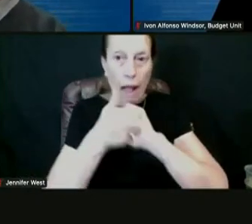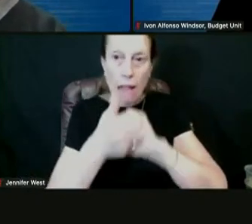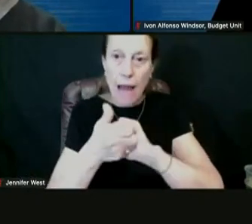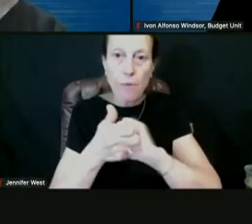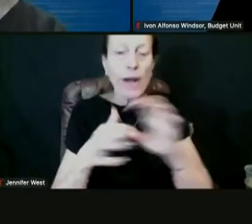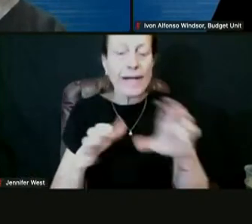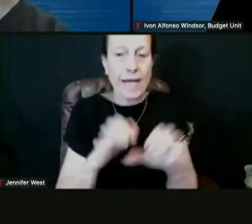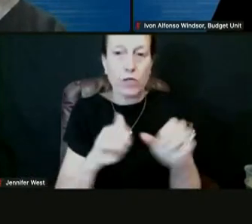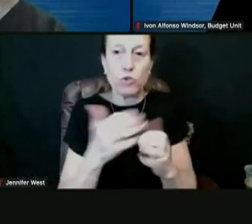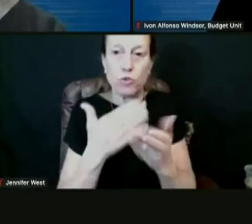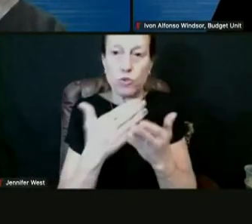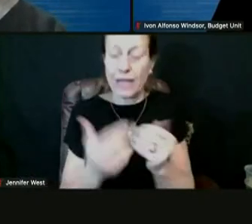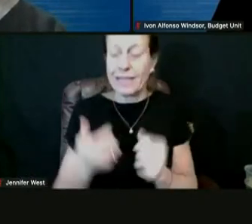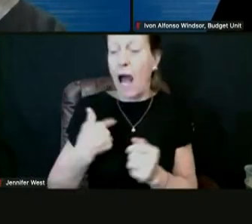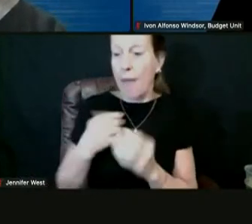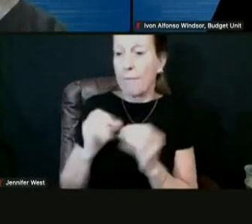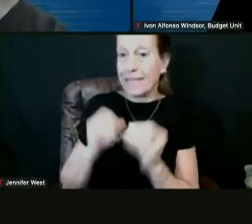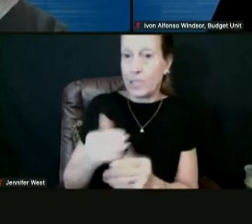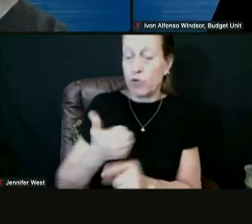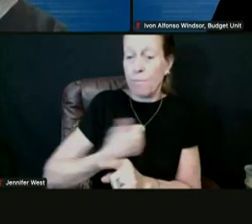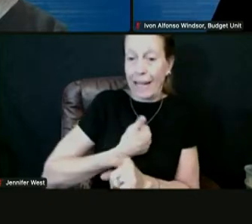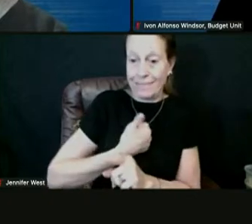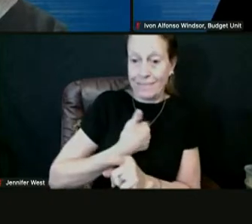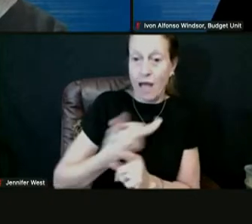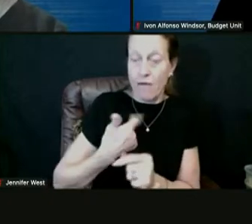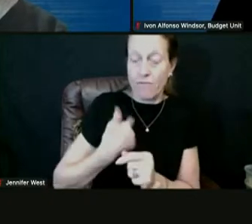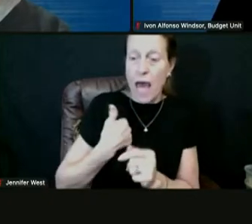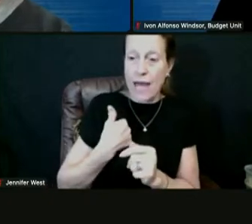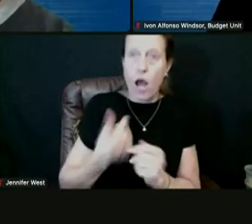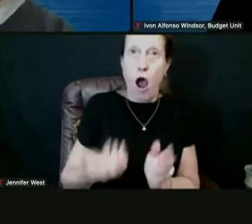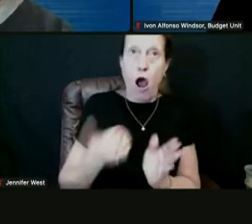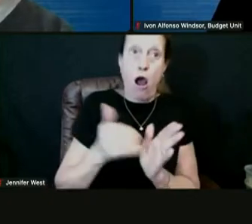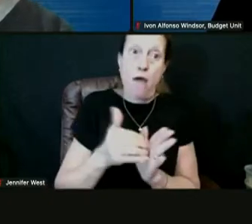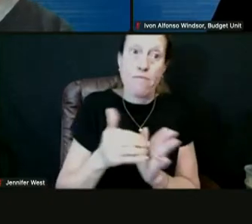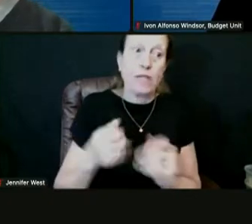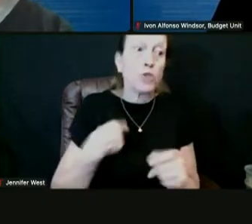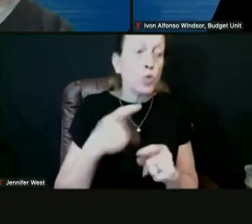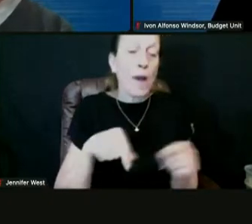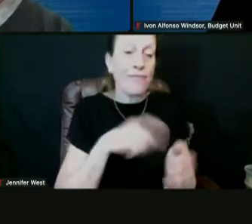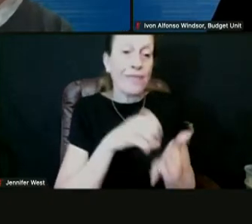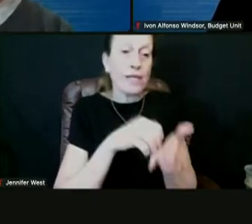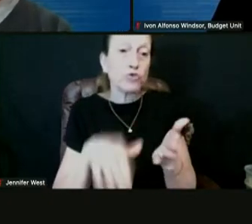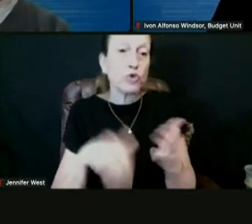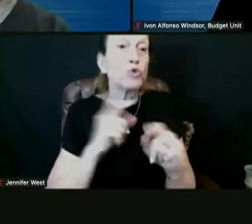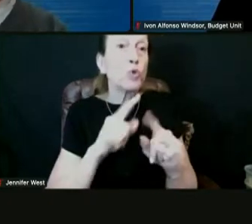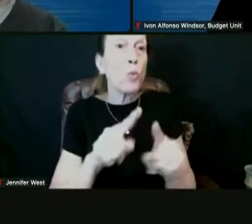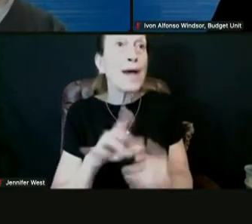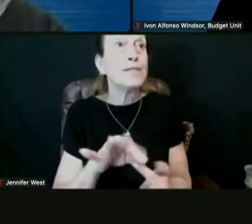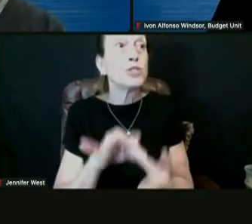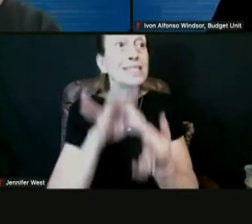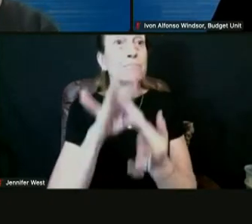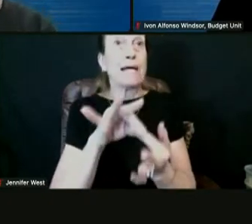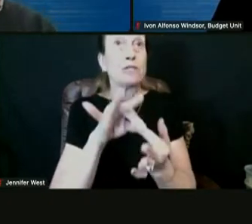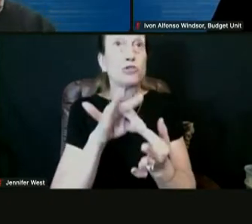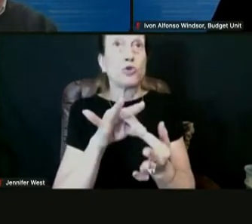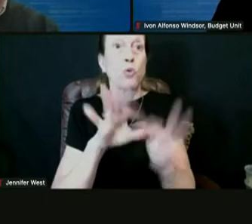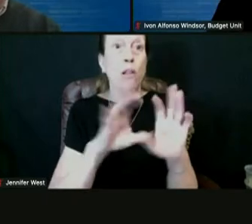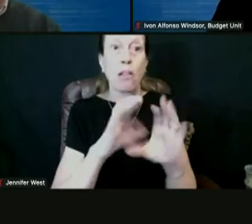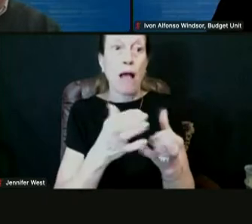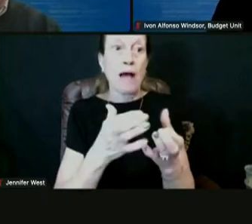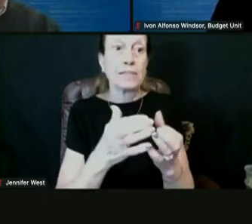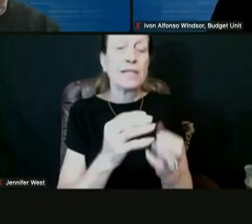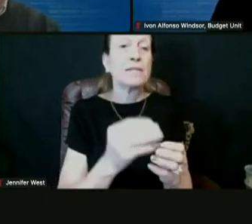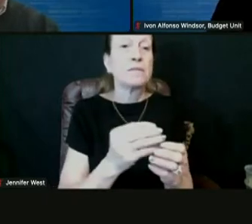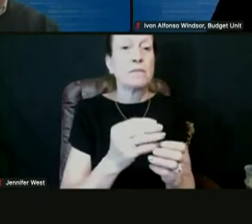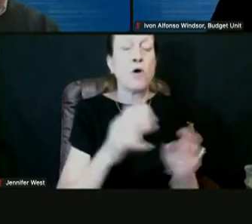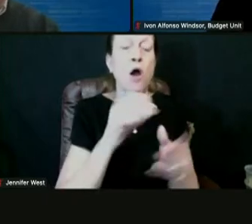Just being a teacher myself, oftentimes the time that teachers were able to do that is when our students went to specials or you know, when there was a time in which